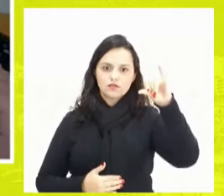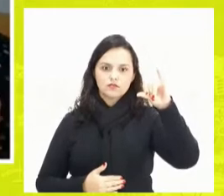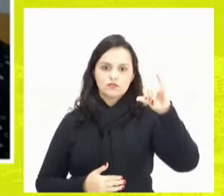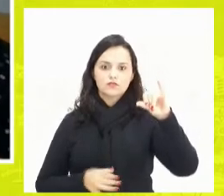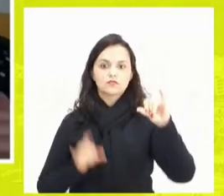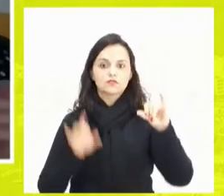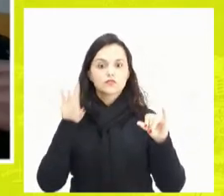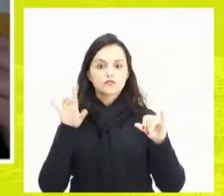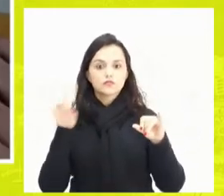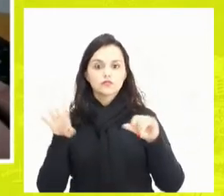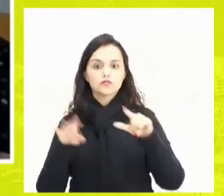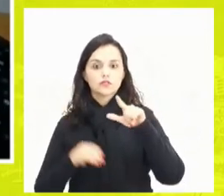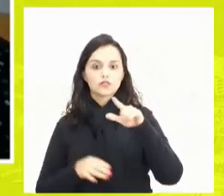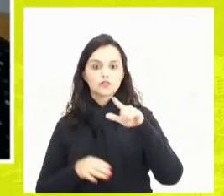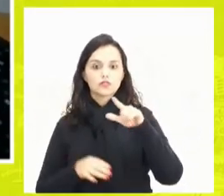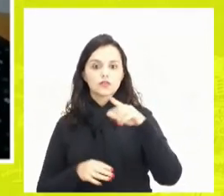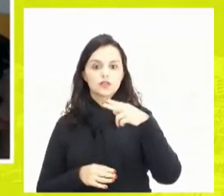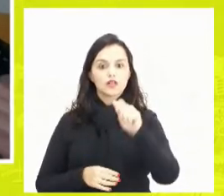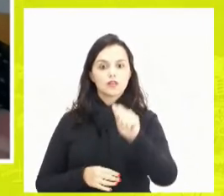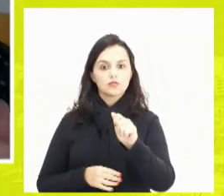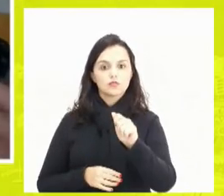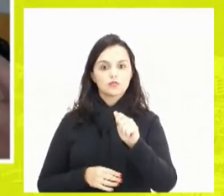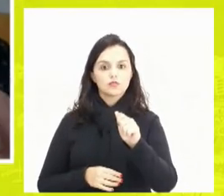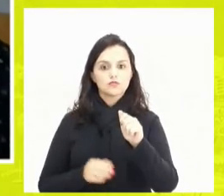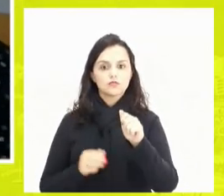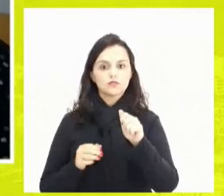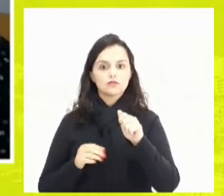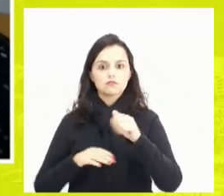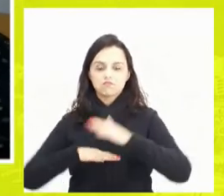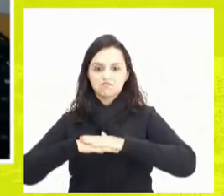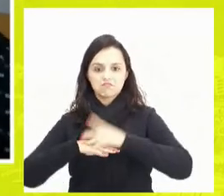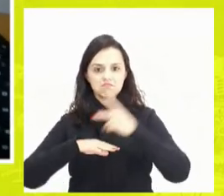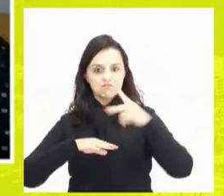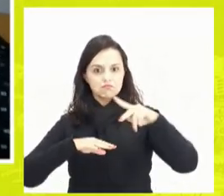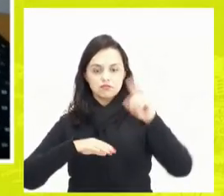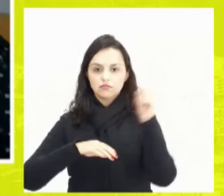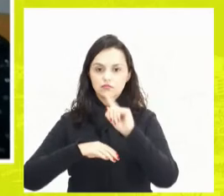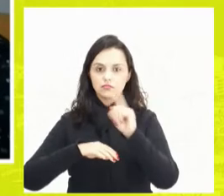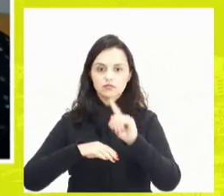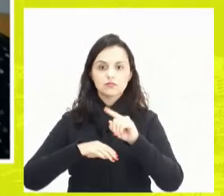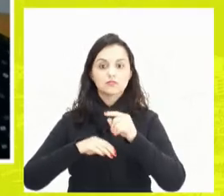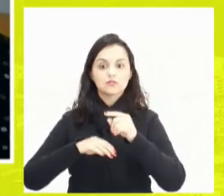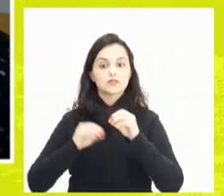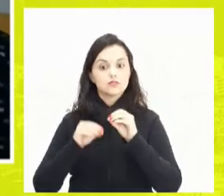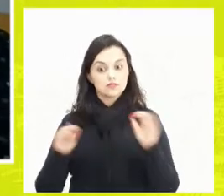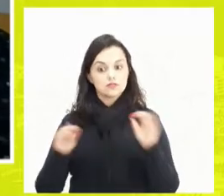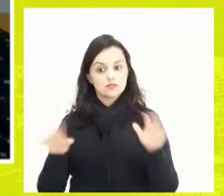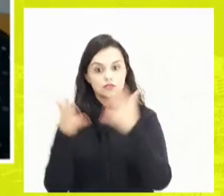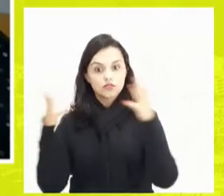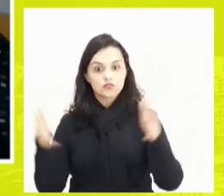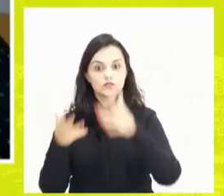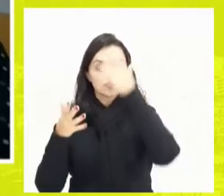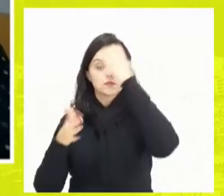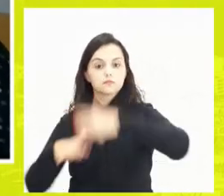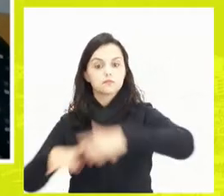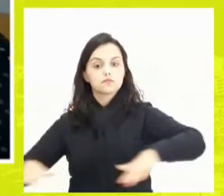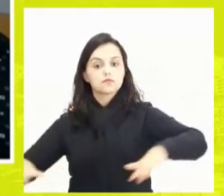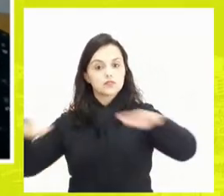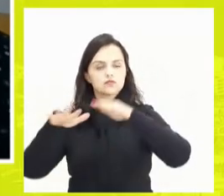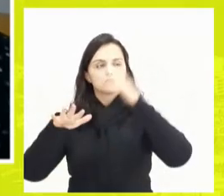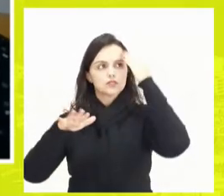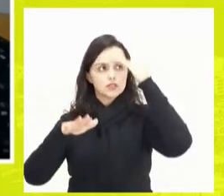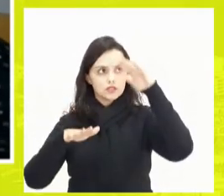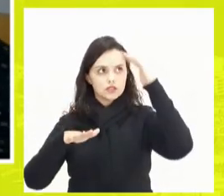the holder of the fight no we are an instrument instrumenting people for them to be able to